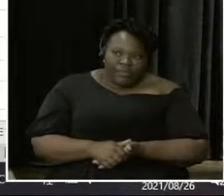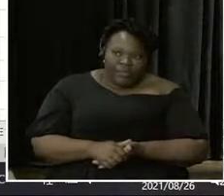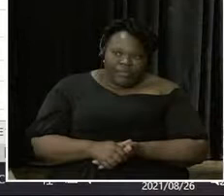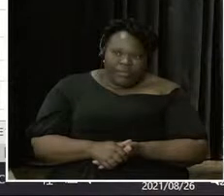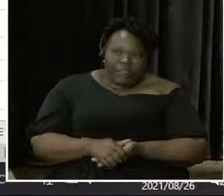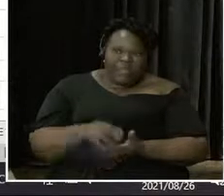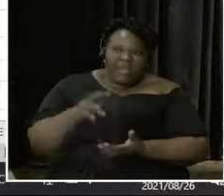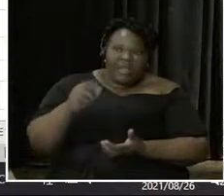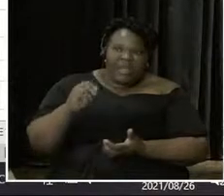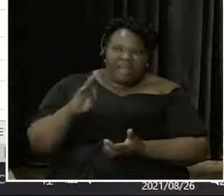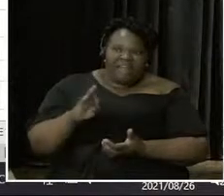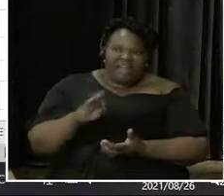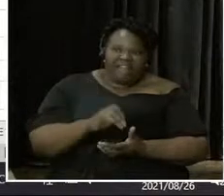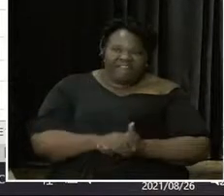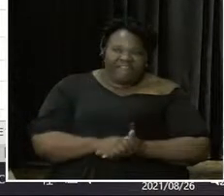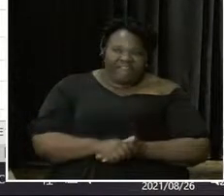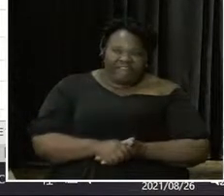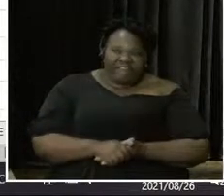MF?